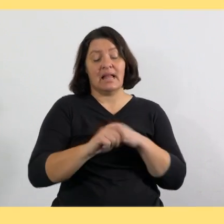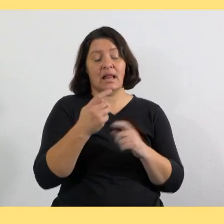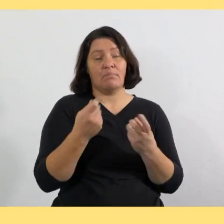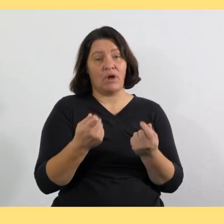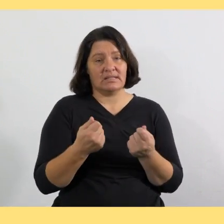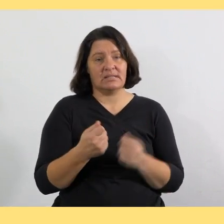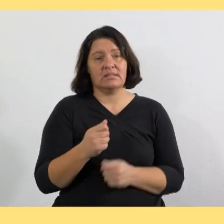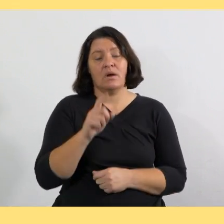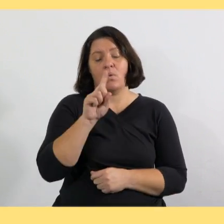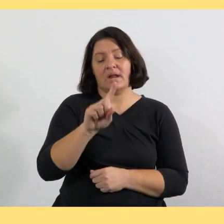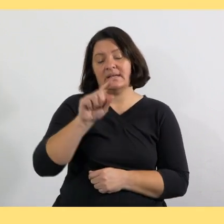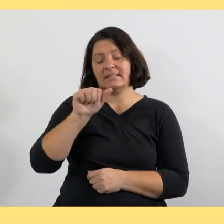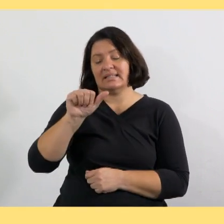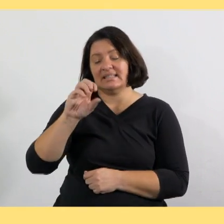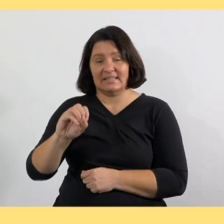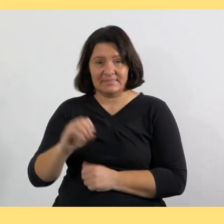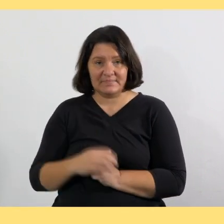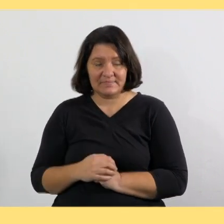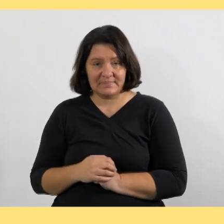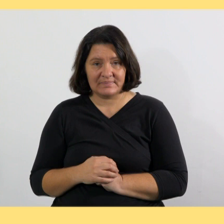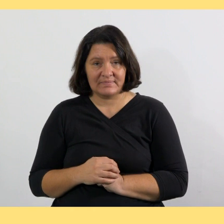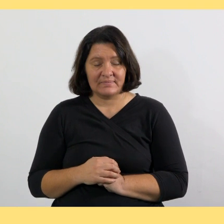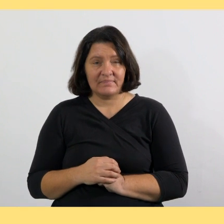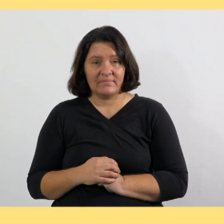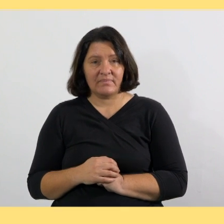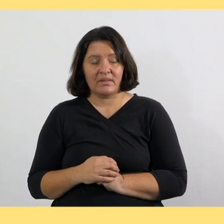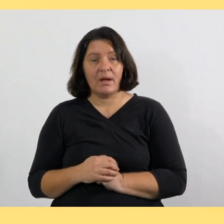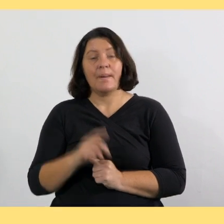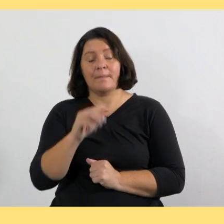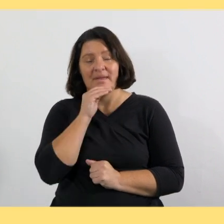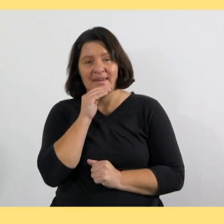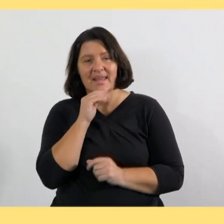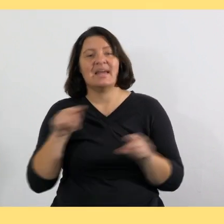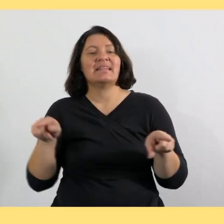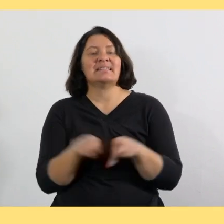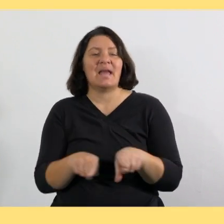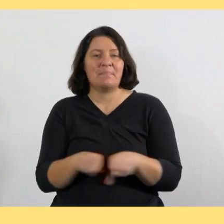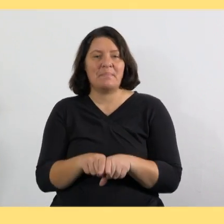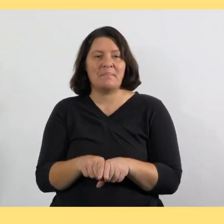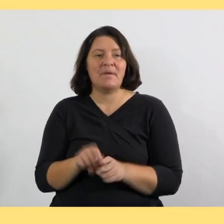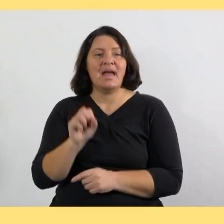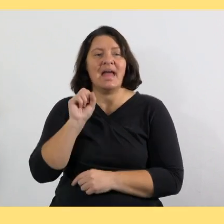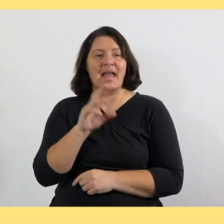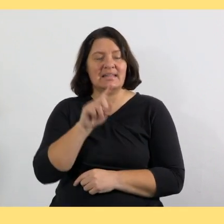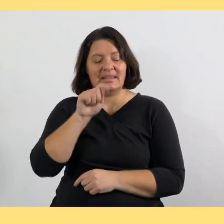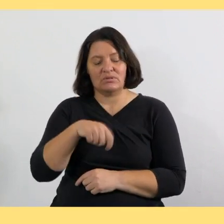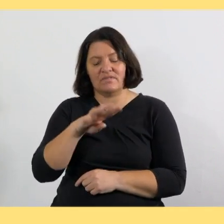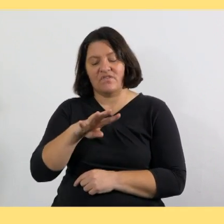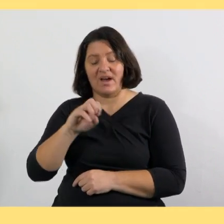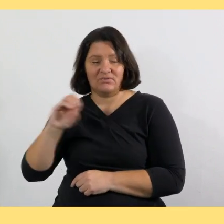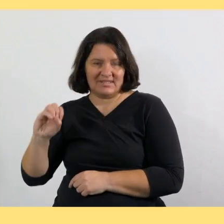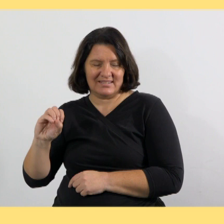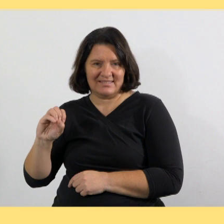160, which is the same as my 18,400. Then I will use the Cremora